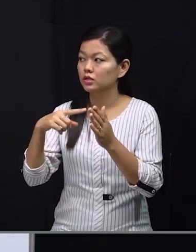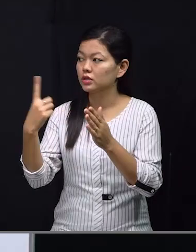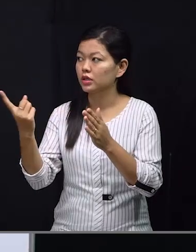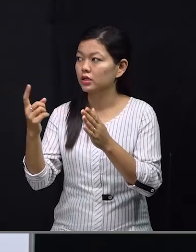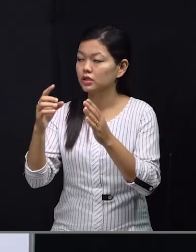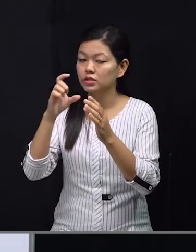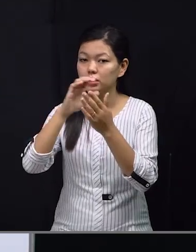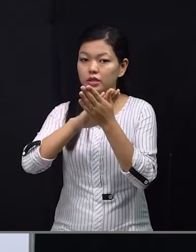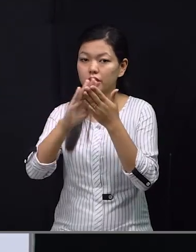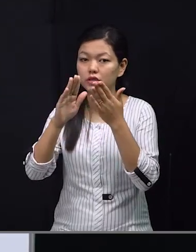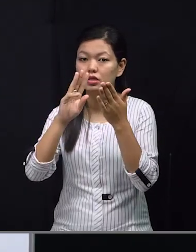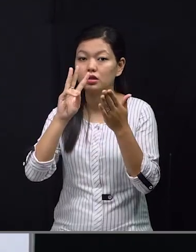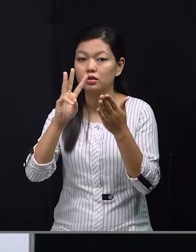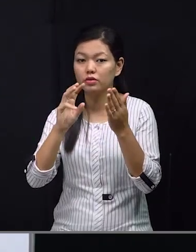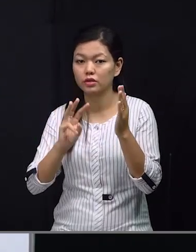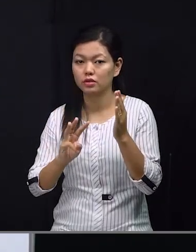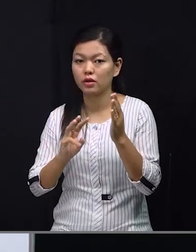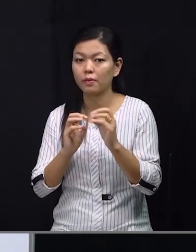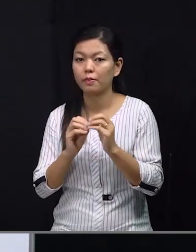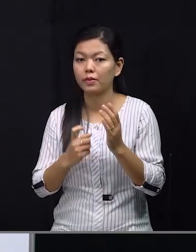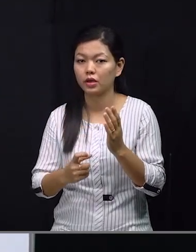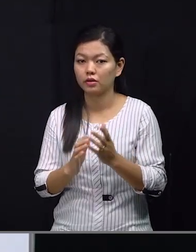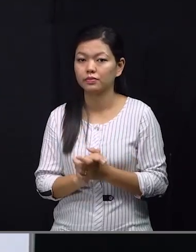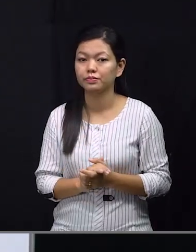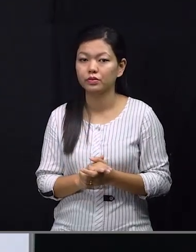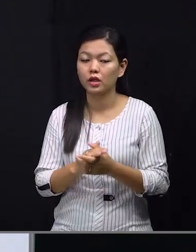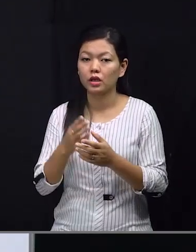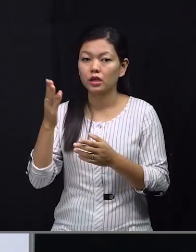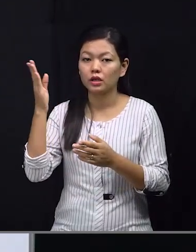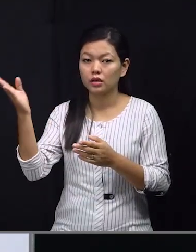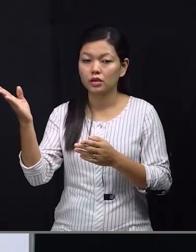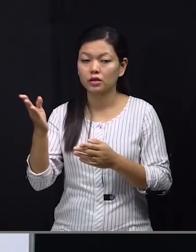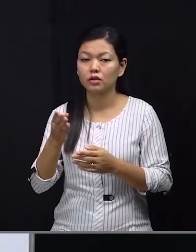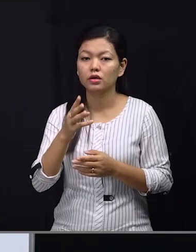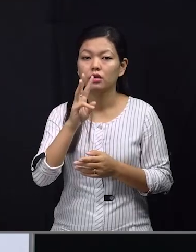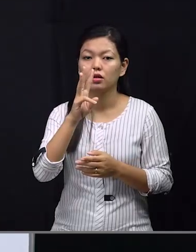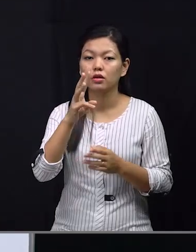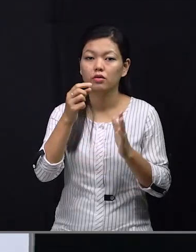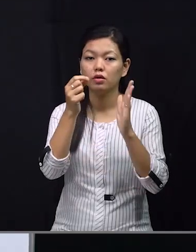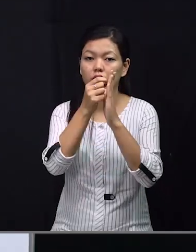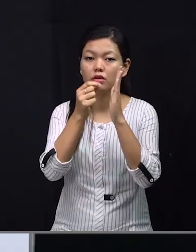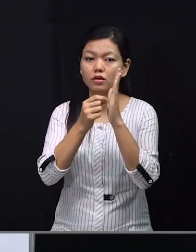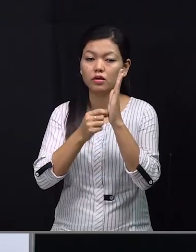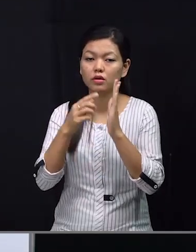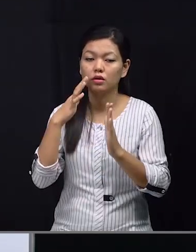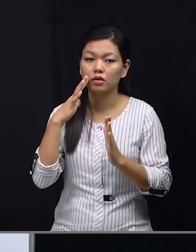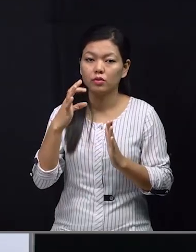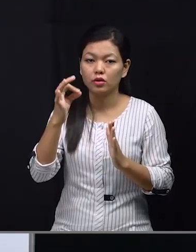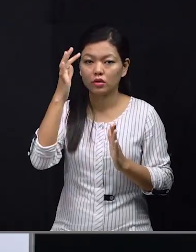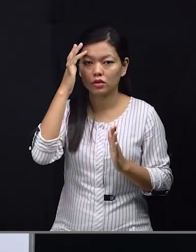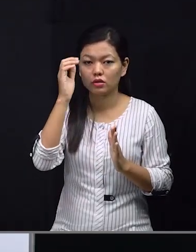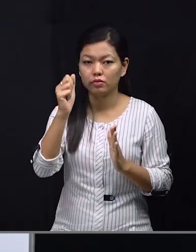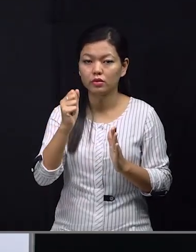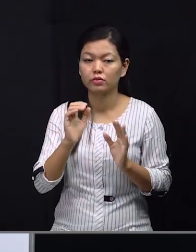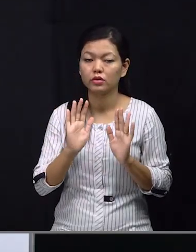Now there are three important points to remember regarding this reaction. In the reaction we get a mixture